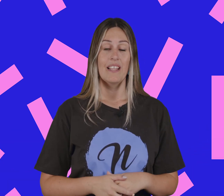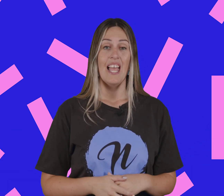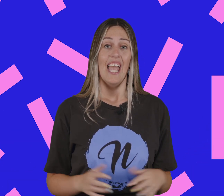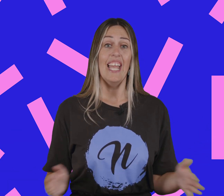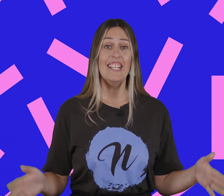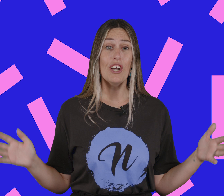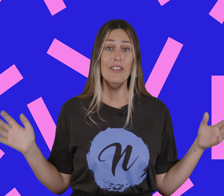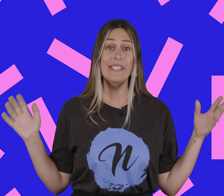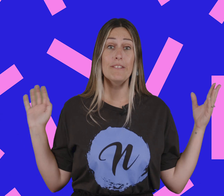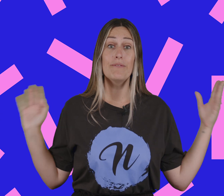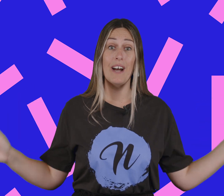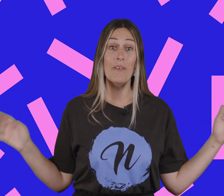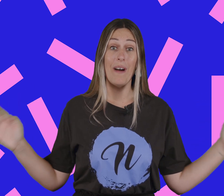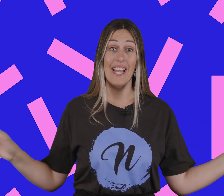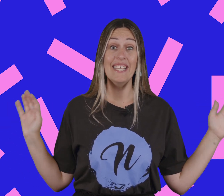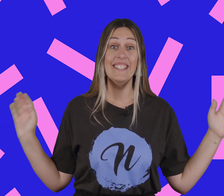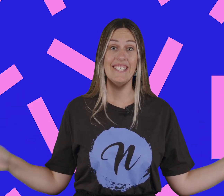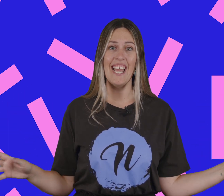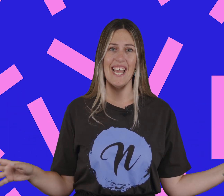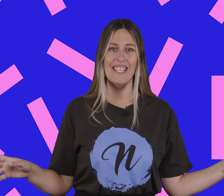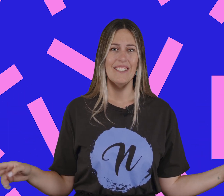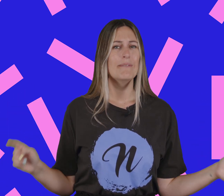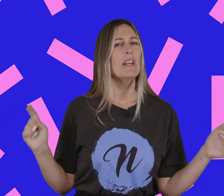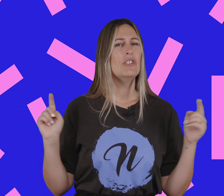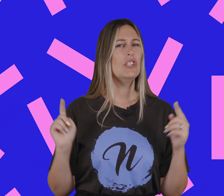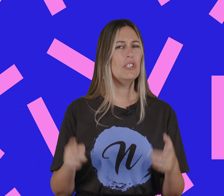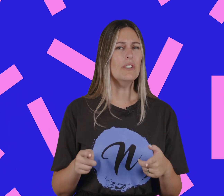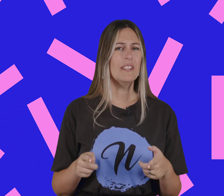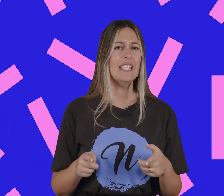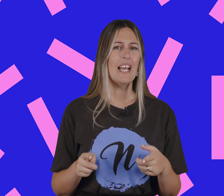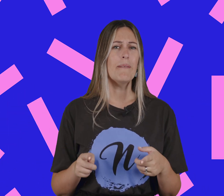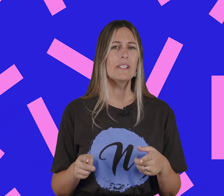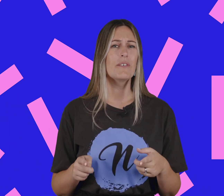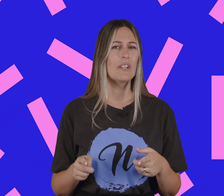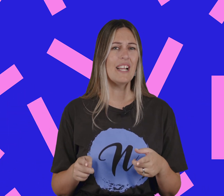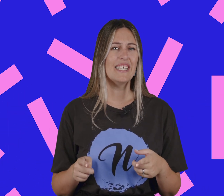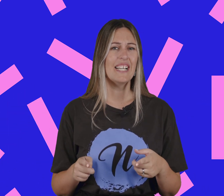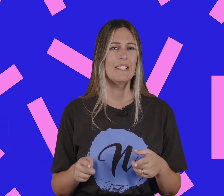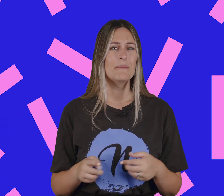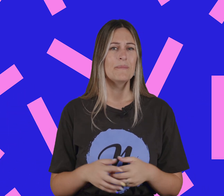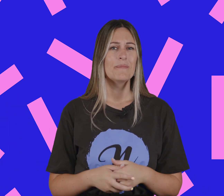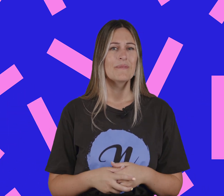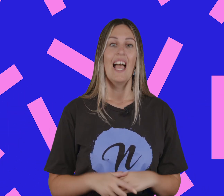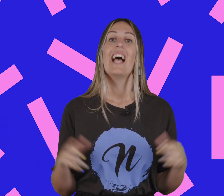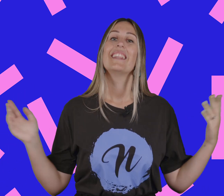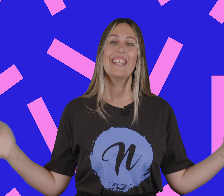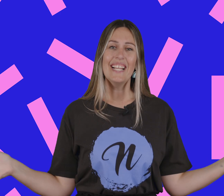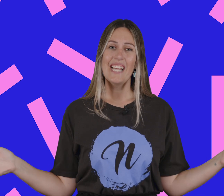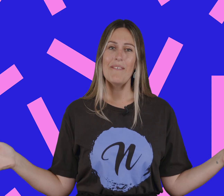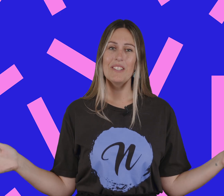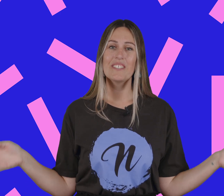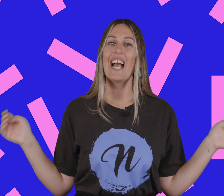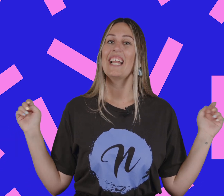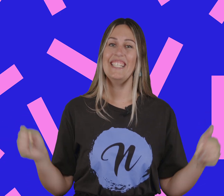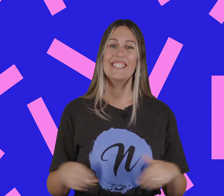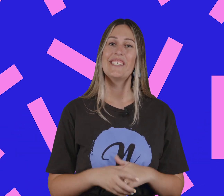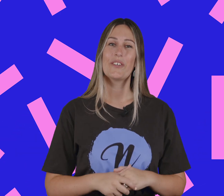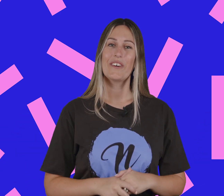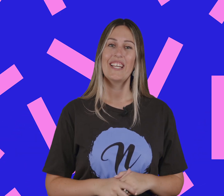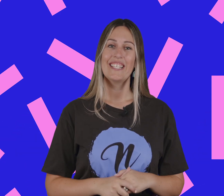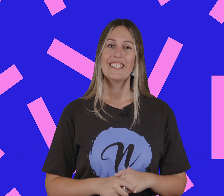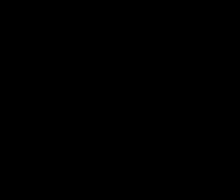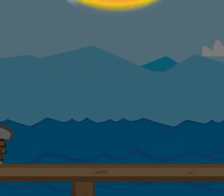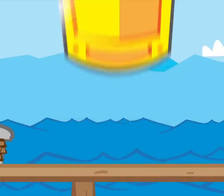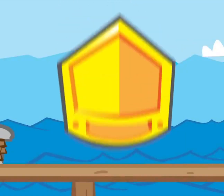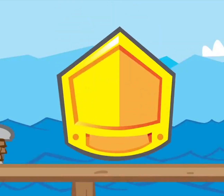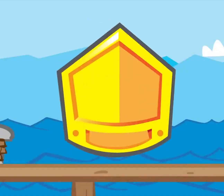what? He chose to run away instead. Do you think that was a good idea? Let's have a look at his